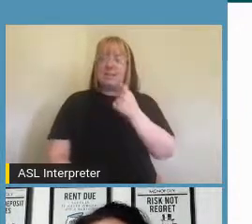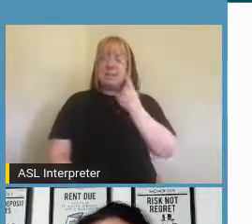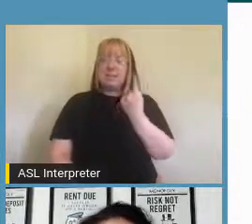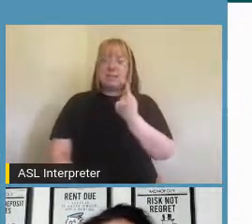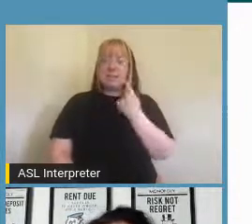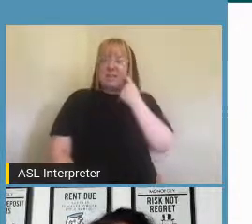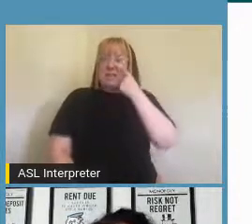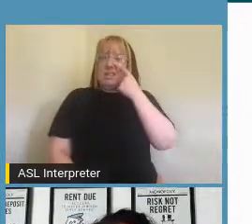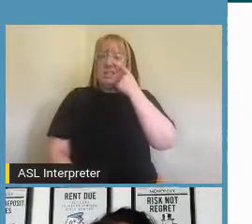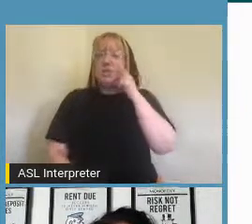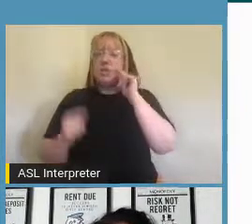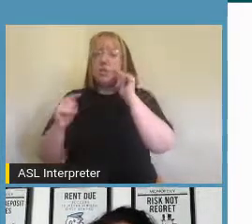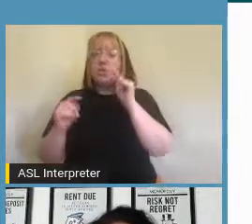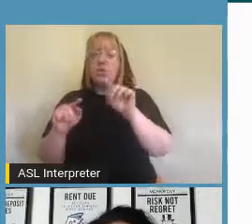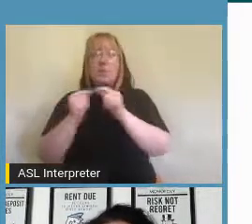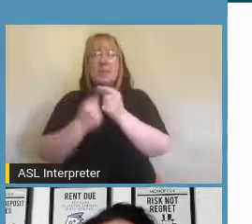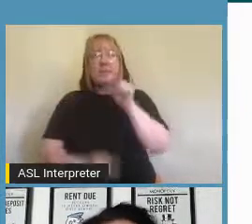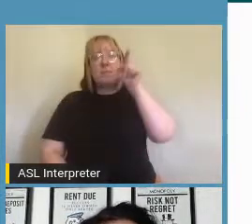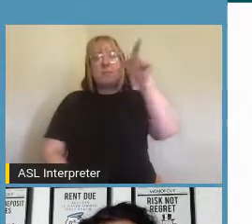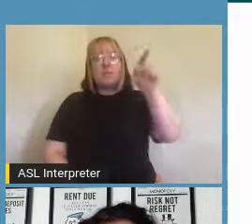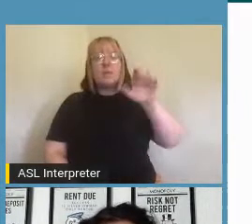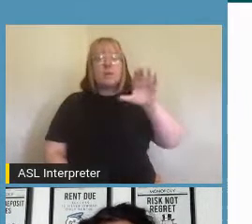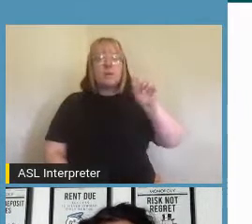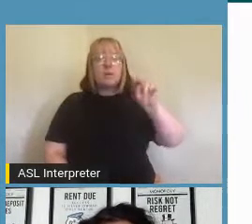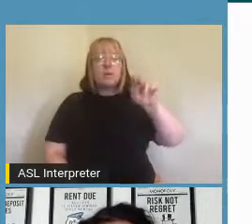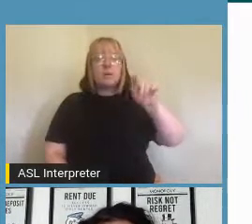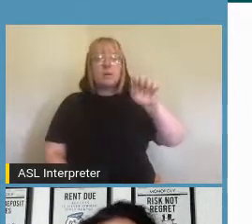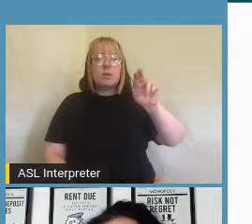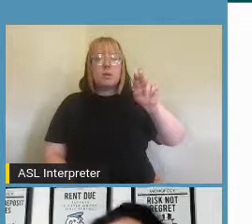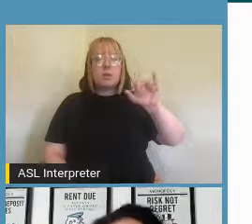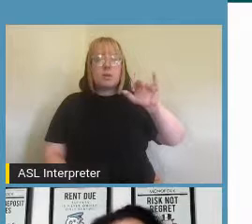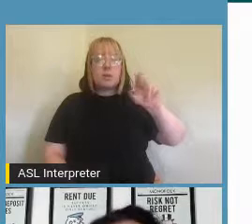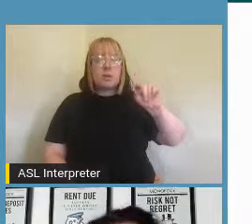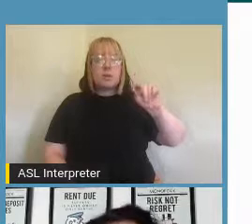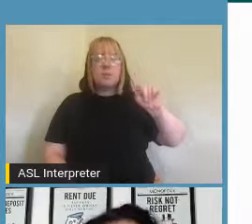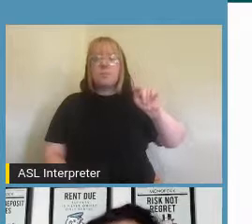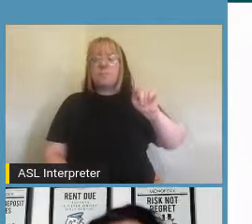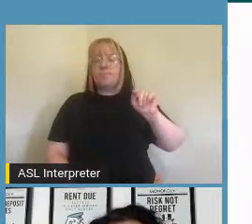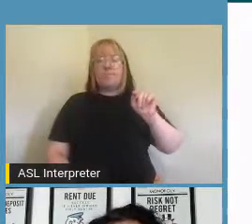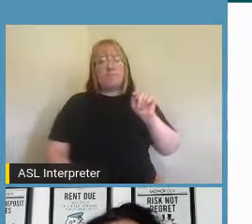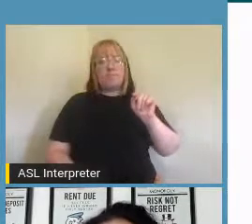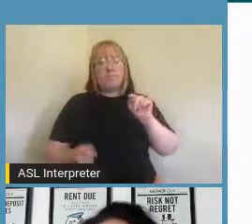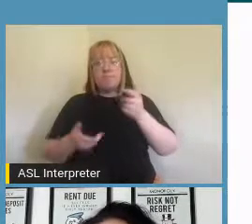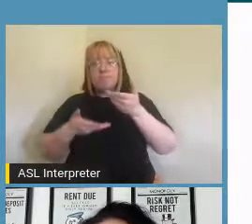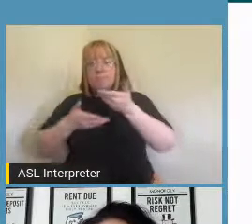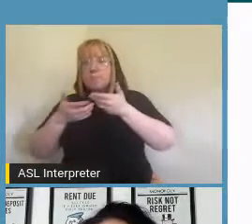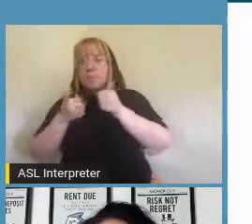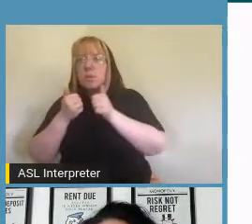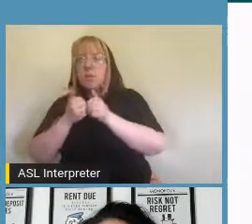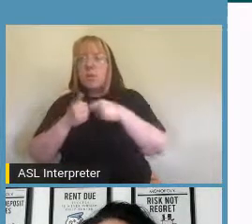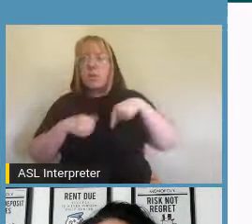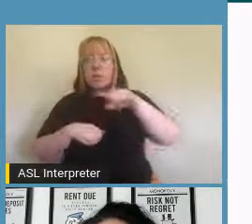out in Connecticut, and they have captured several of their colleagues with this that they'll produce a video for.